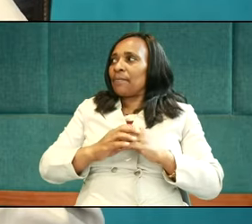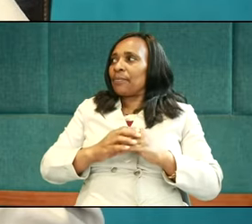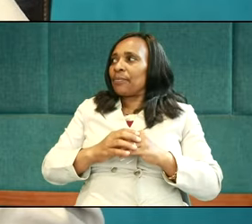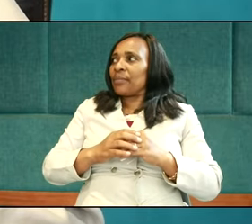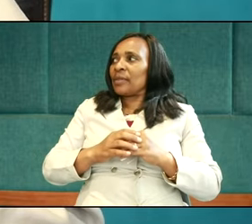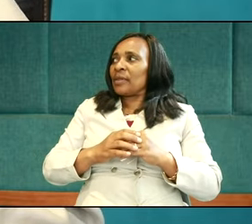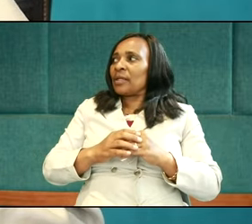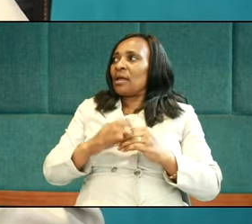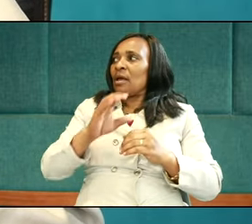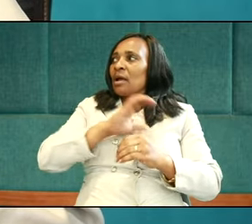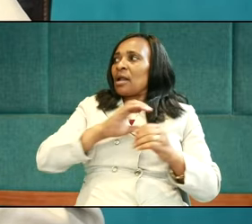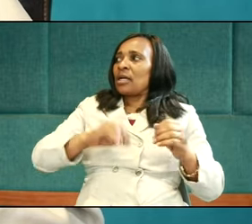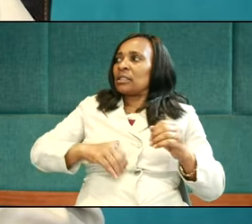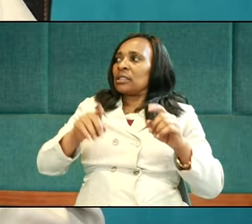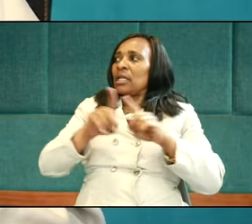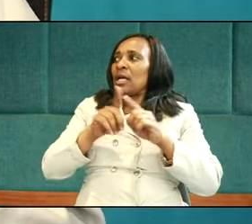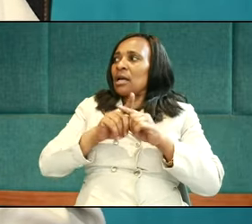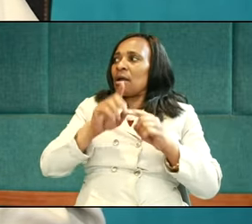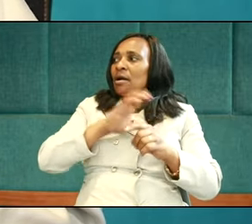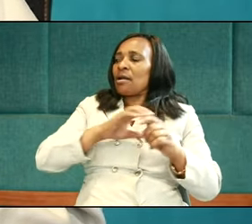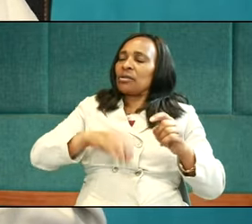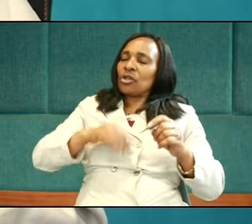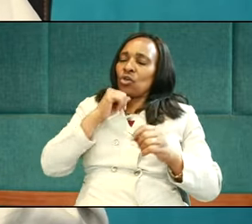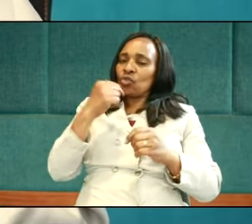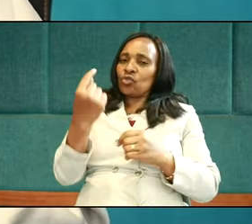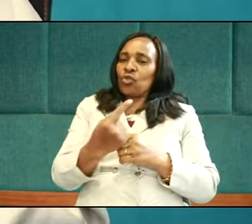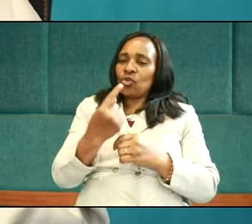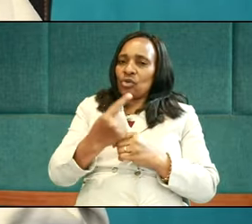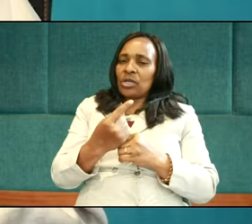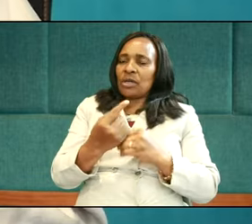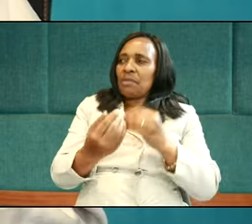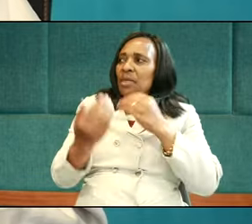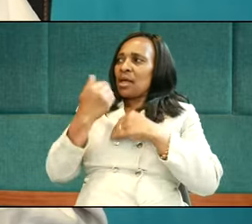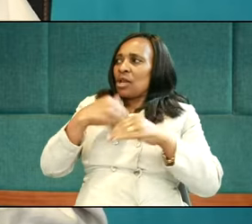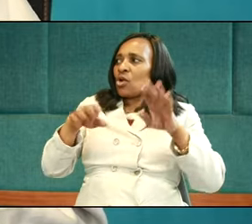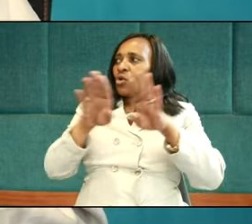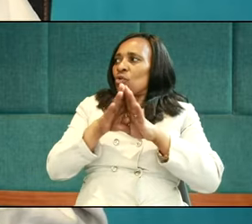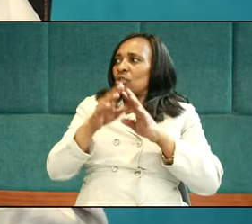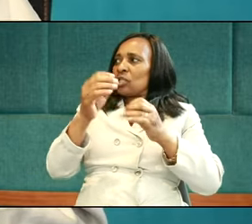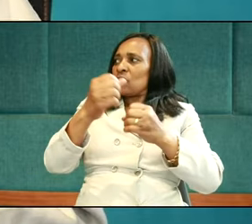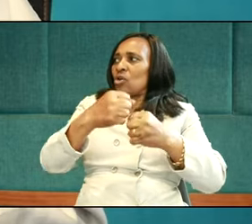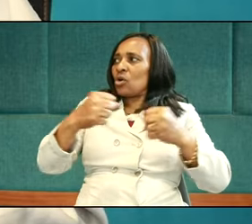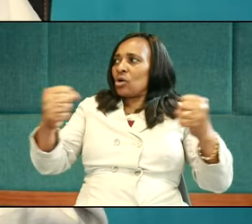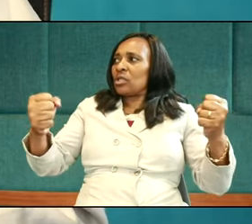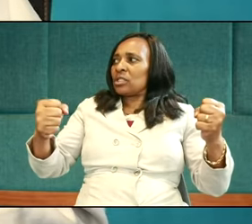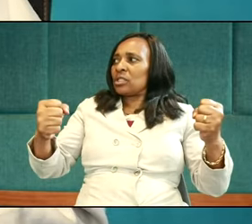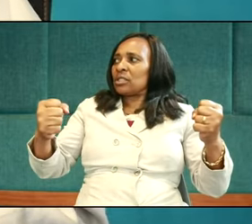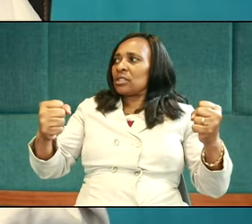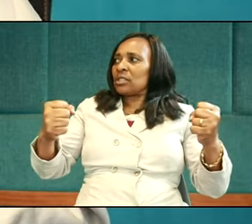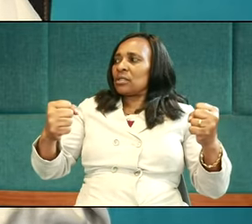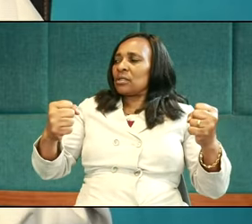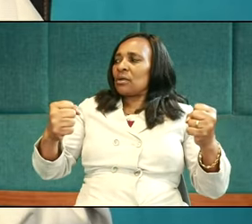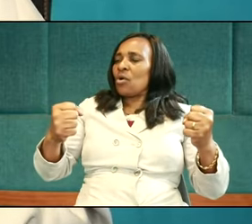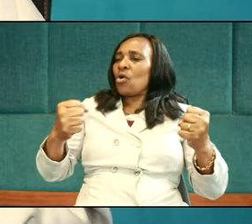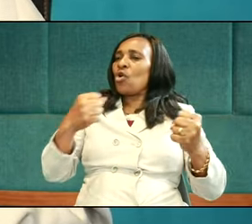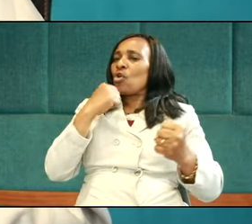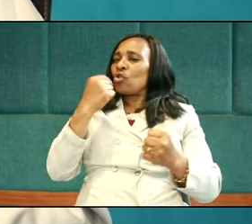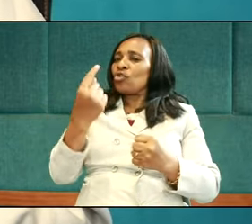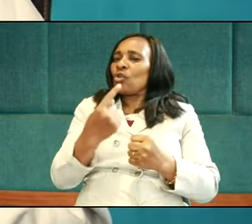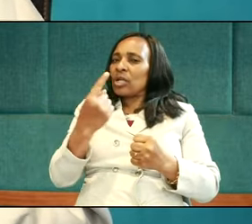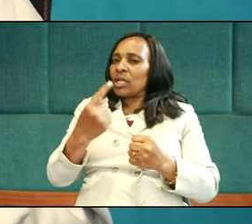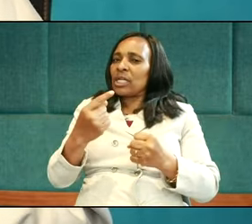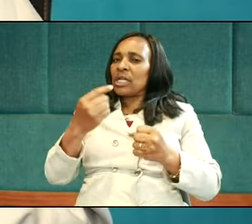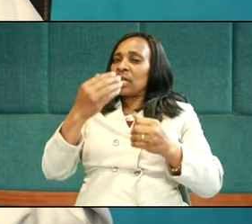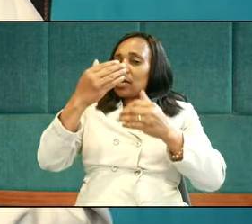a Christ-like character, not only behind closed doors, but not only when you're in front of people,